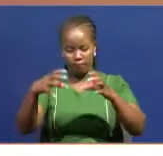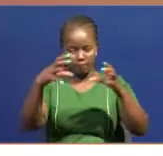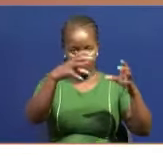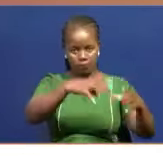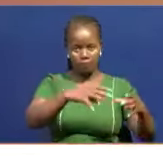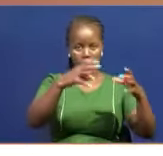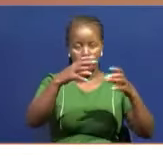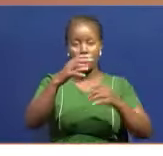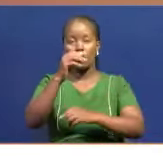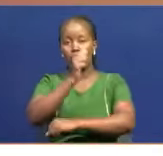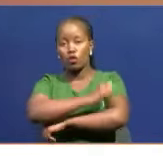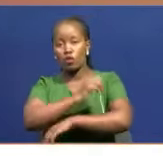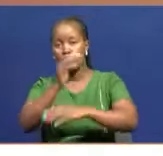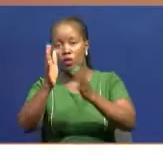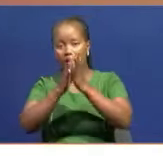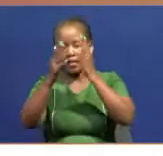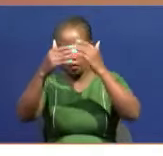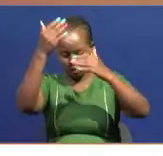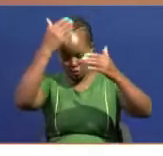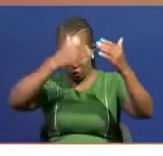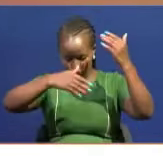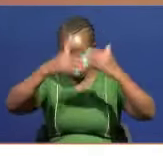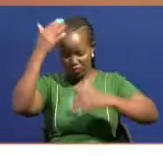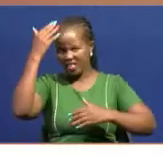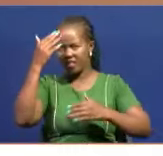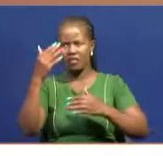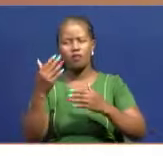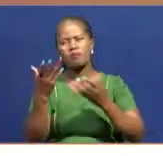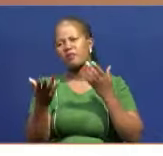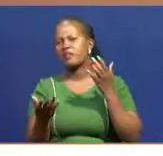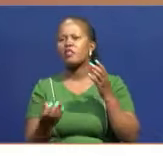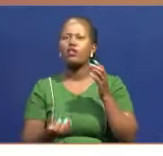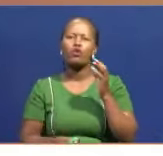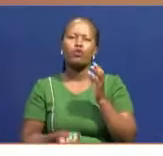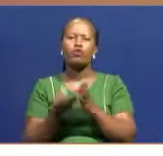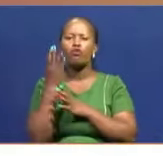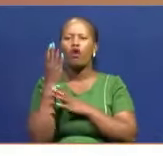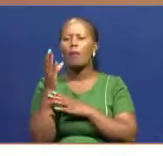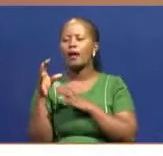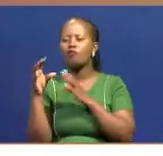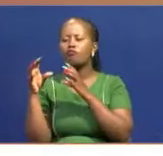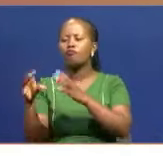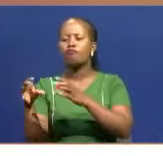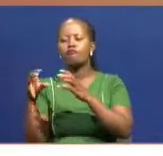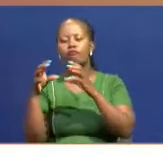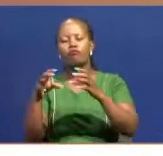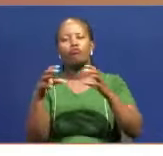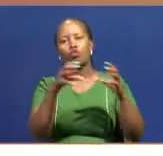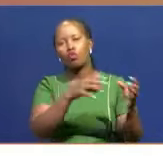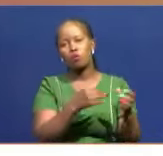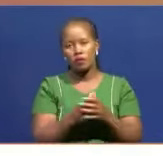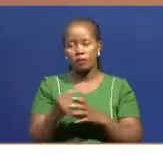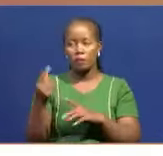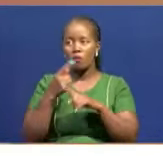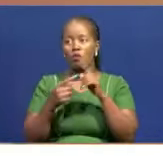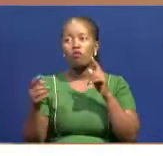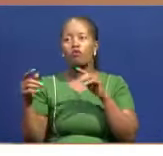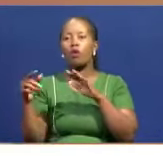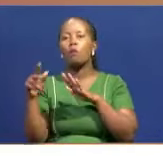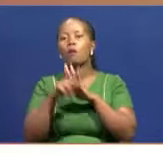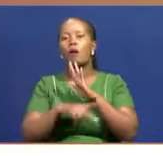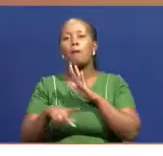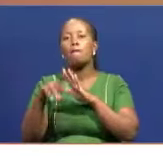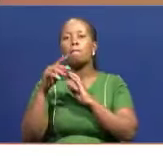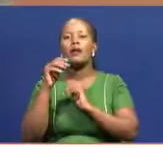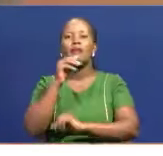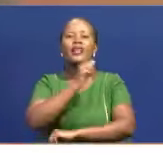universities should form like a group. So what you'd want is that from kindergarten or the primary school, so if